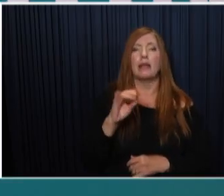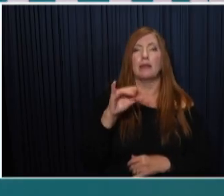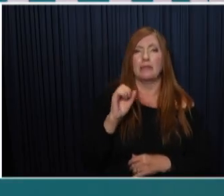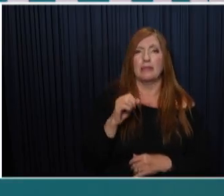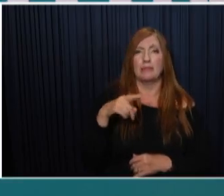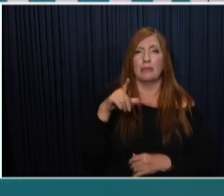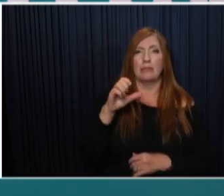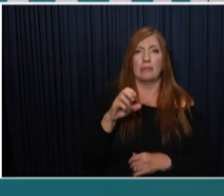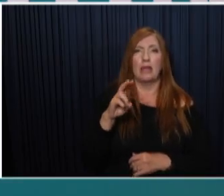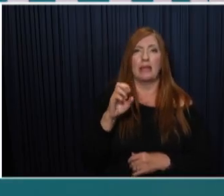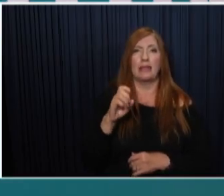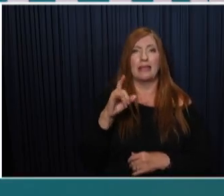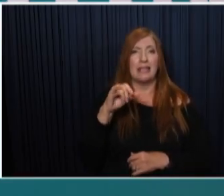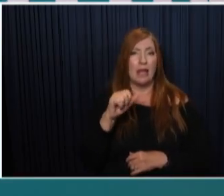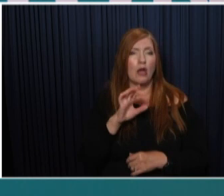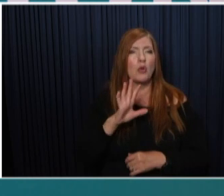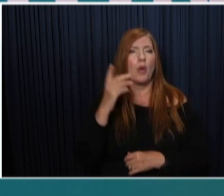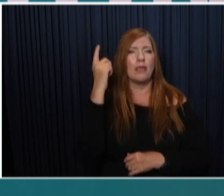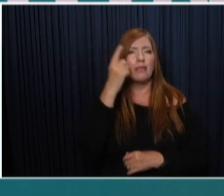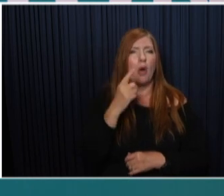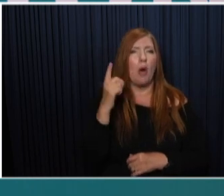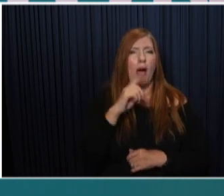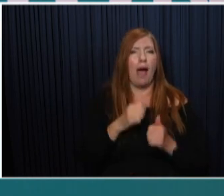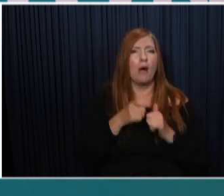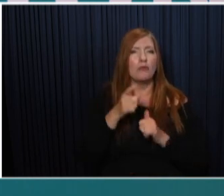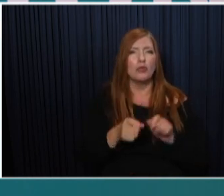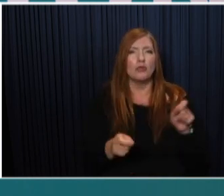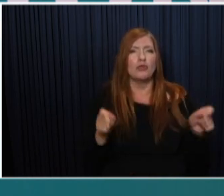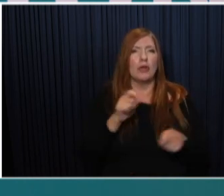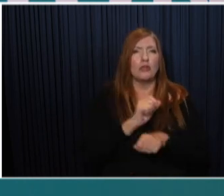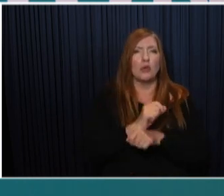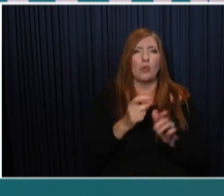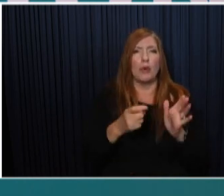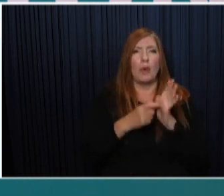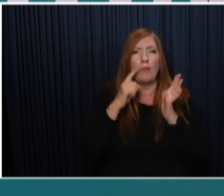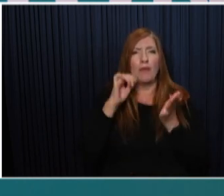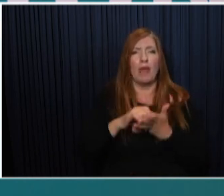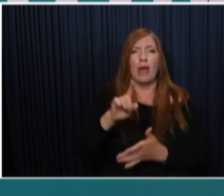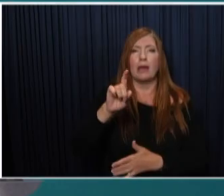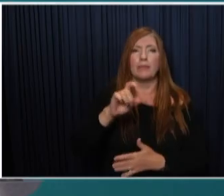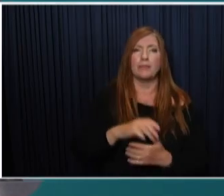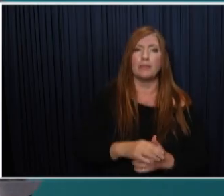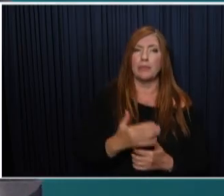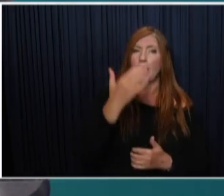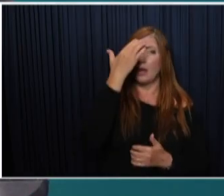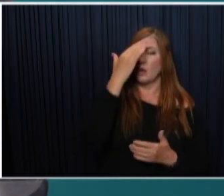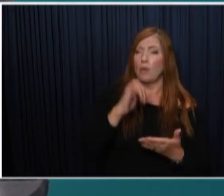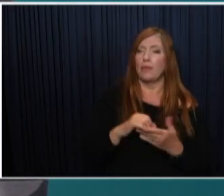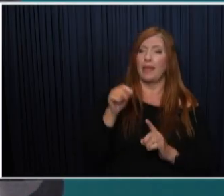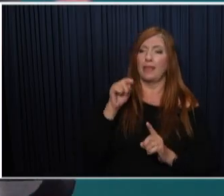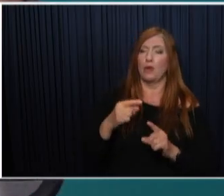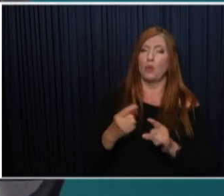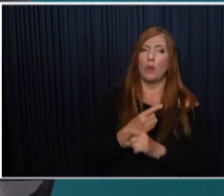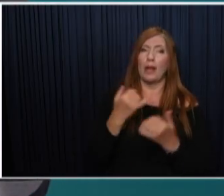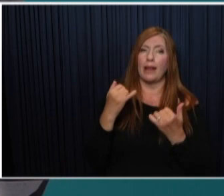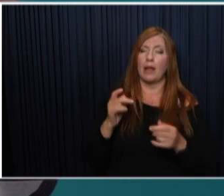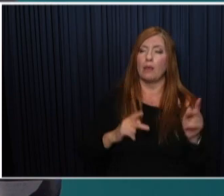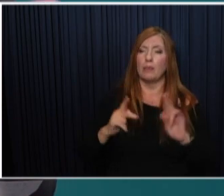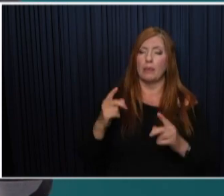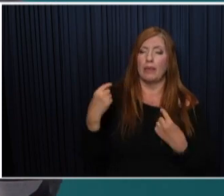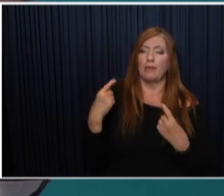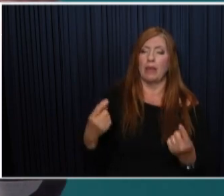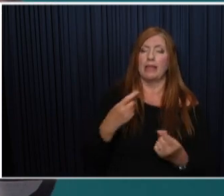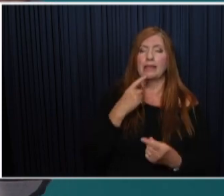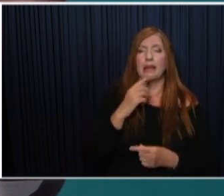are your thoughts on that as far as changing the work requirement for that? Well, I know that there's, right now folks been saying, oh my